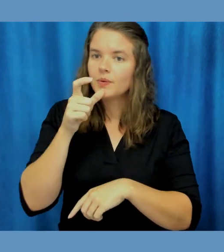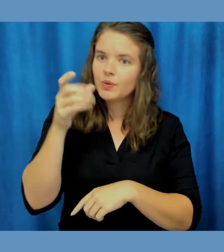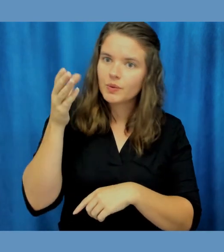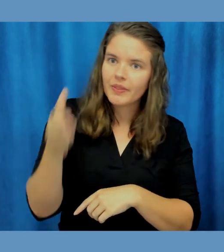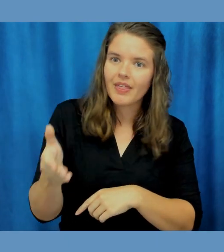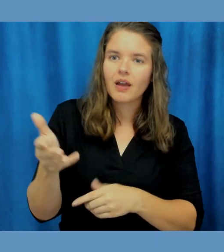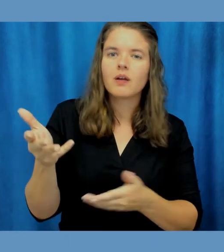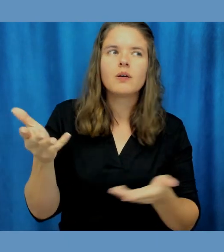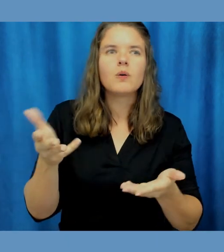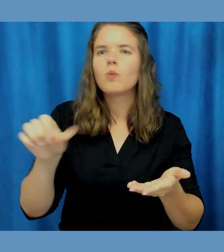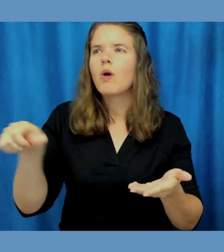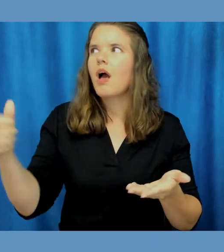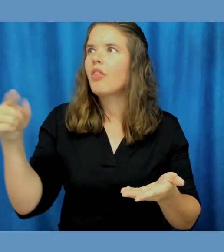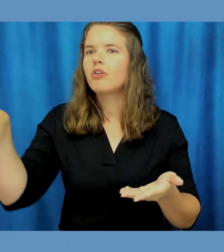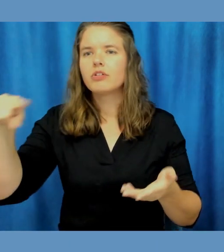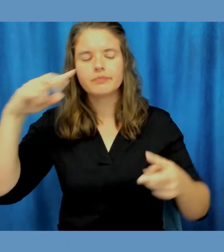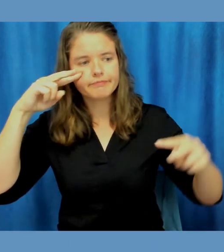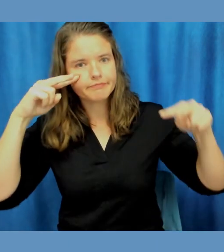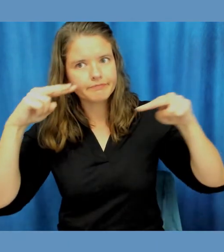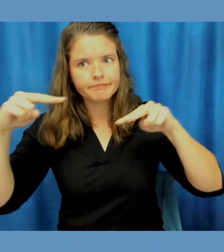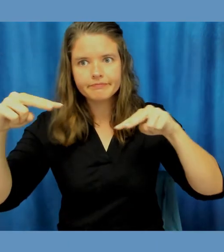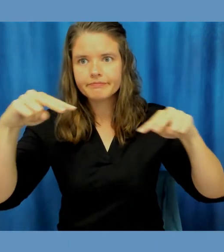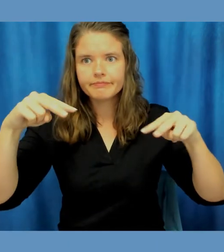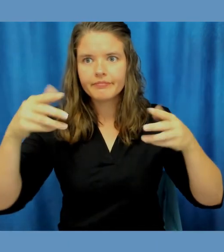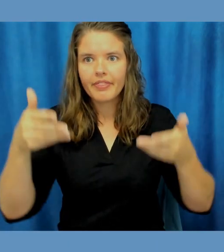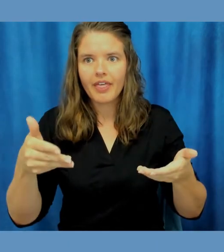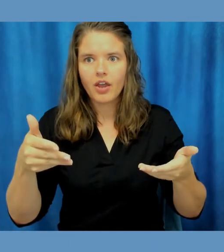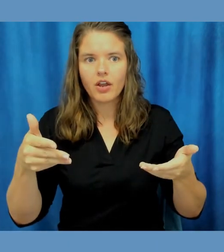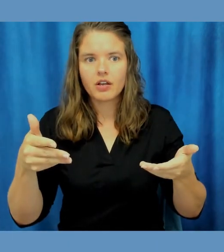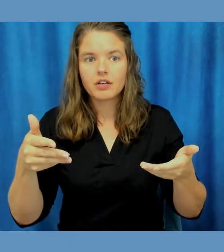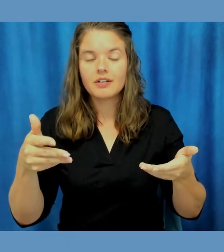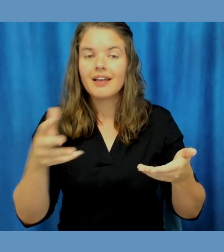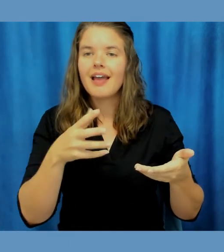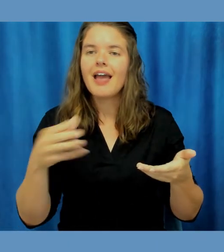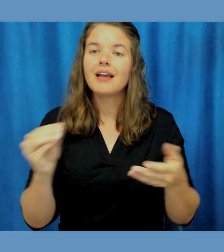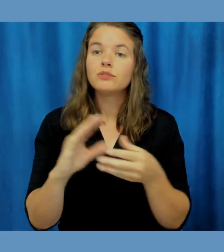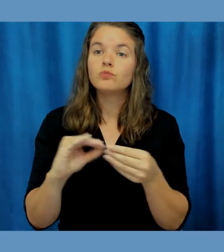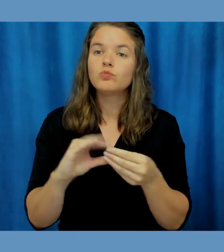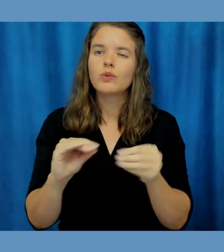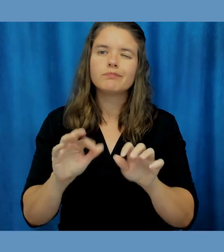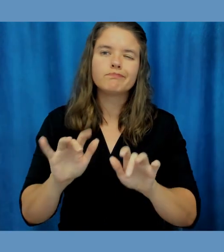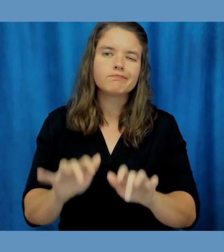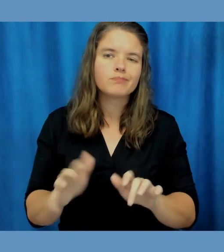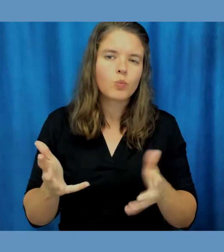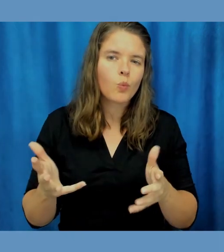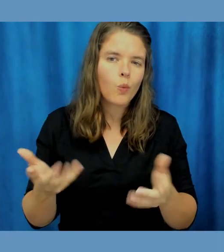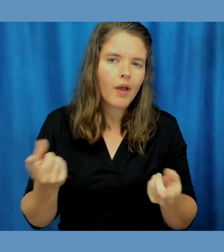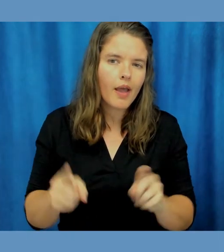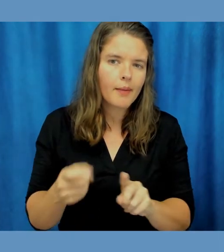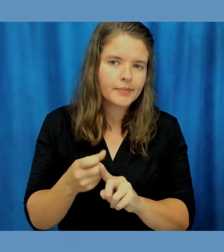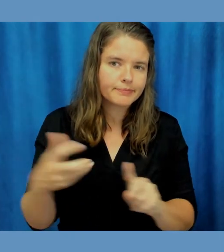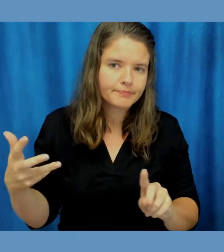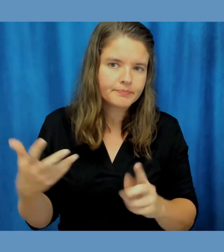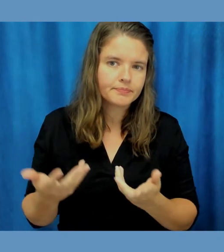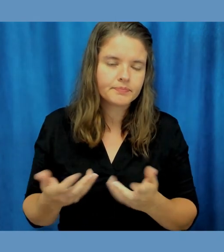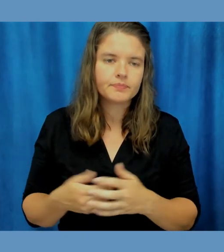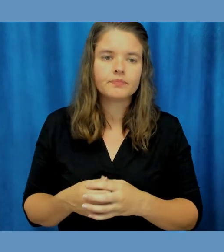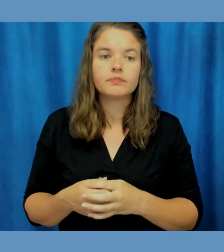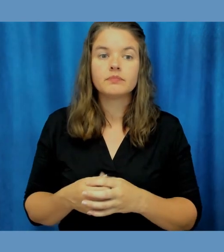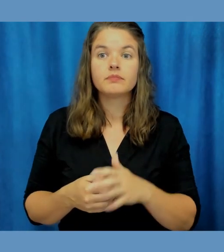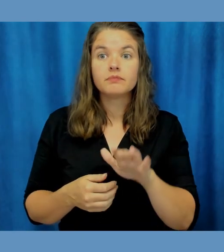there, what other witnesses were around, and then an anecdote of what you experienced.